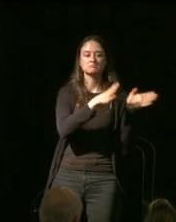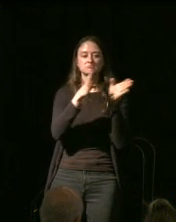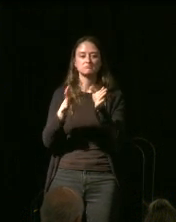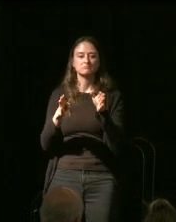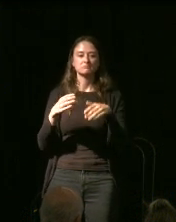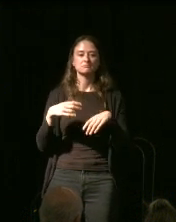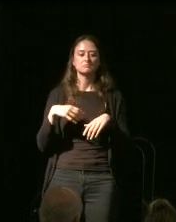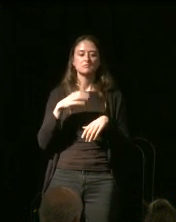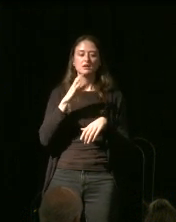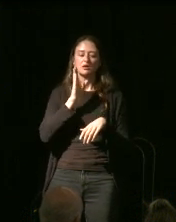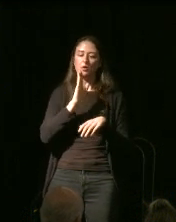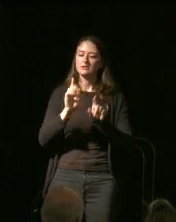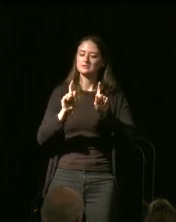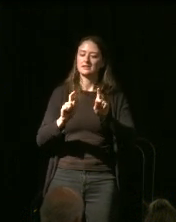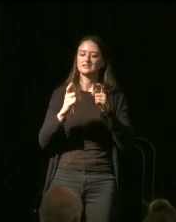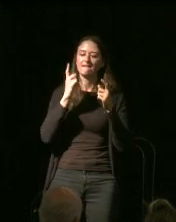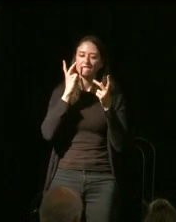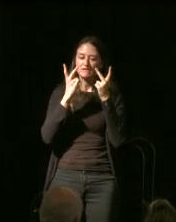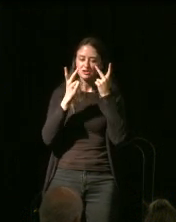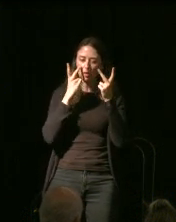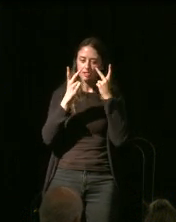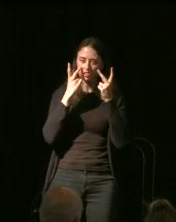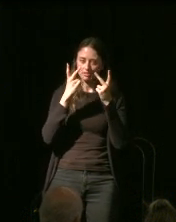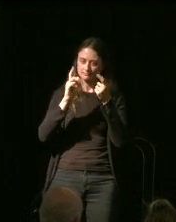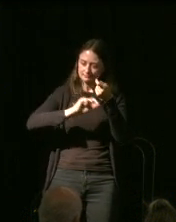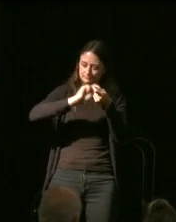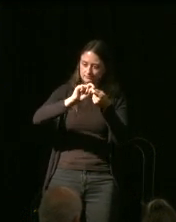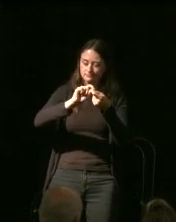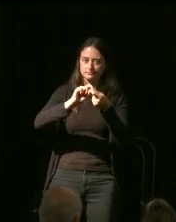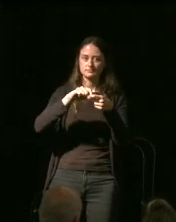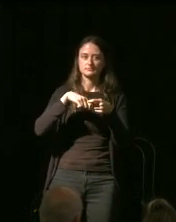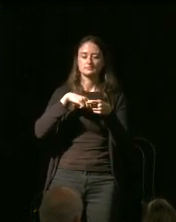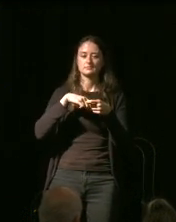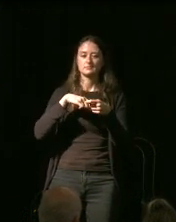chart in different leggings, whatever.